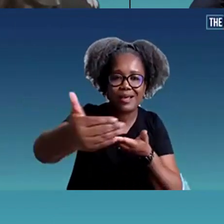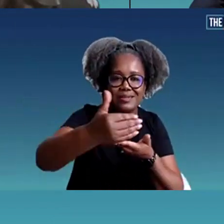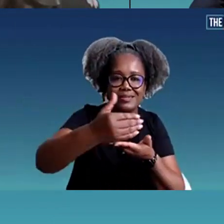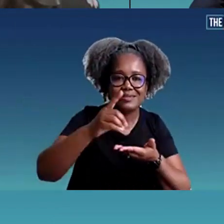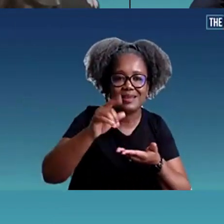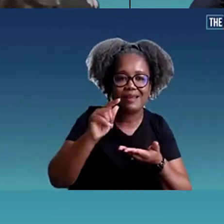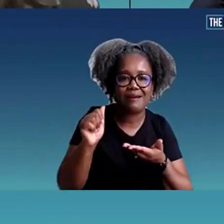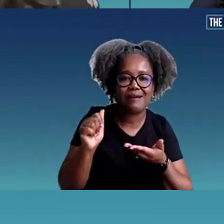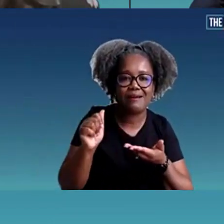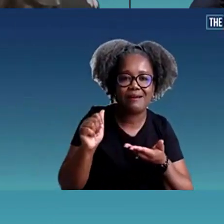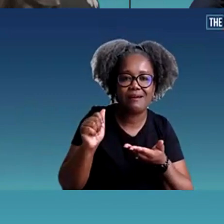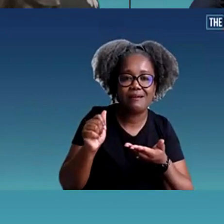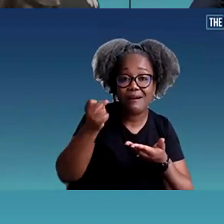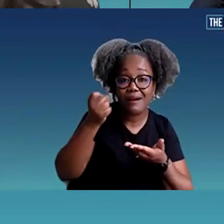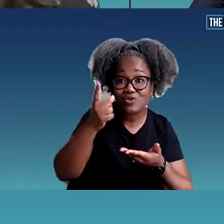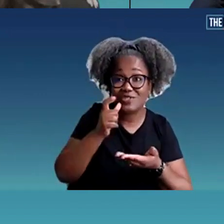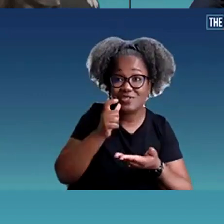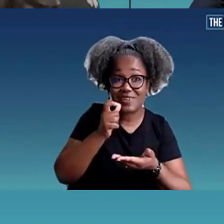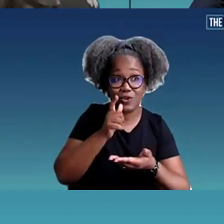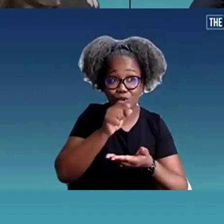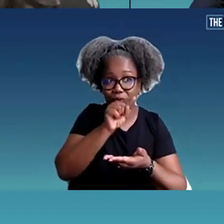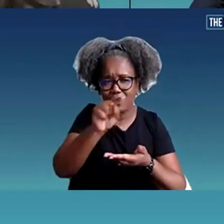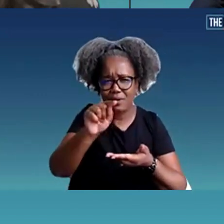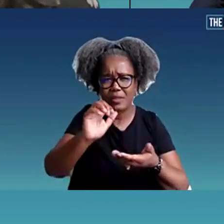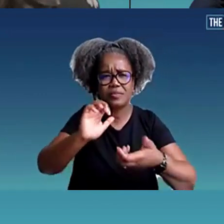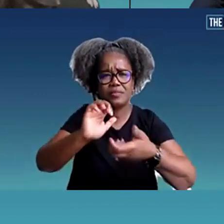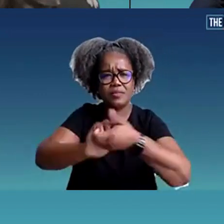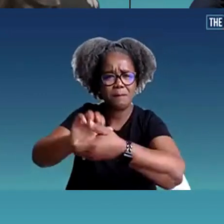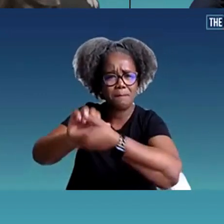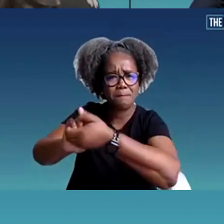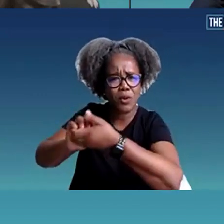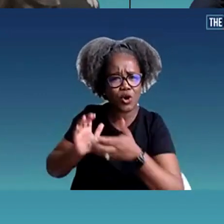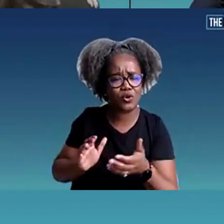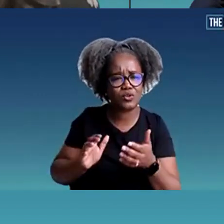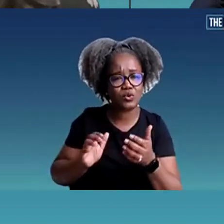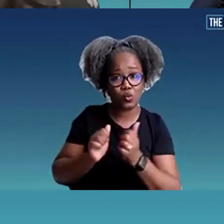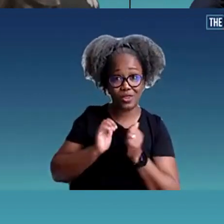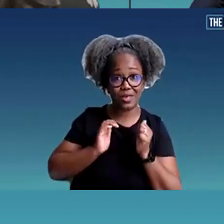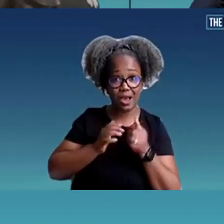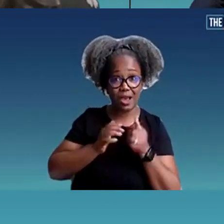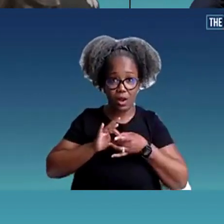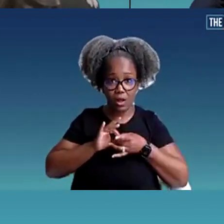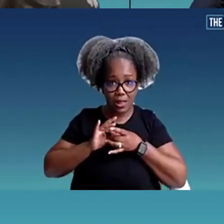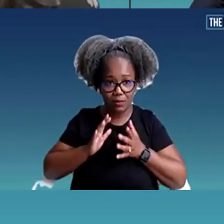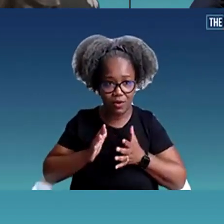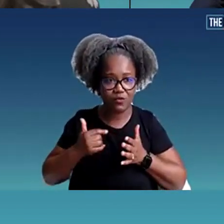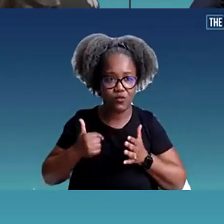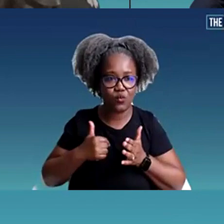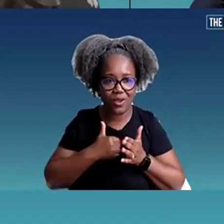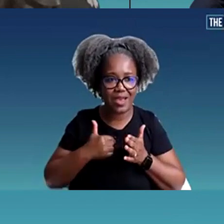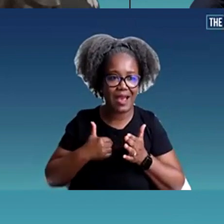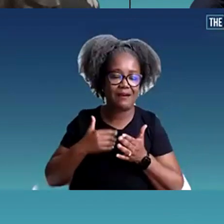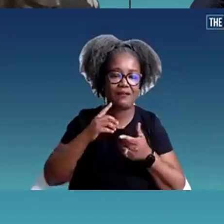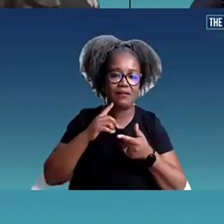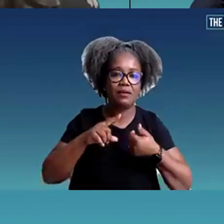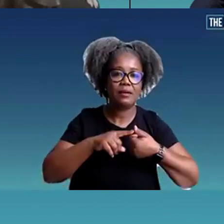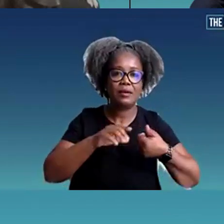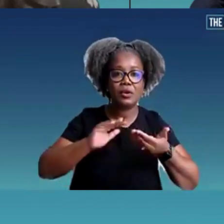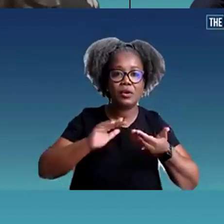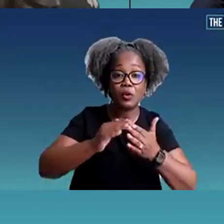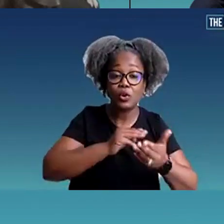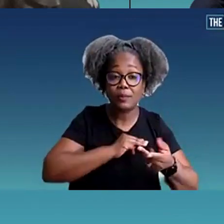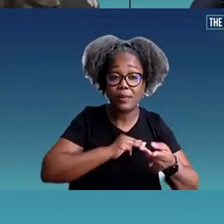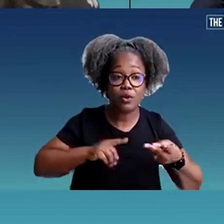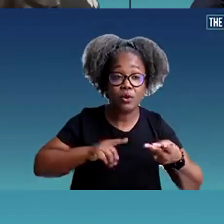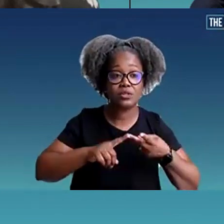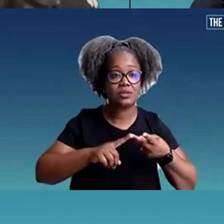at the table, like in the collaborative, we have community members, academics, and medical partners, thinking about making sure that we're all on the same